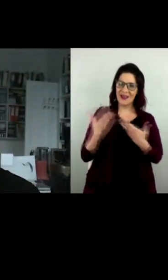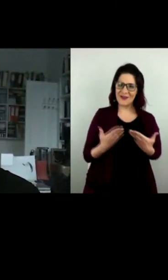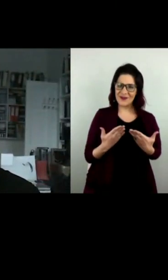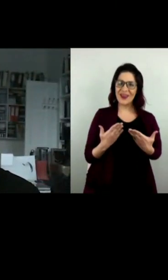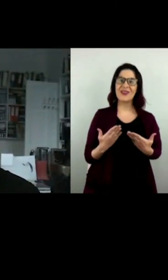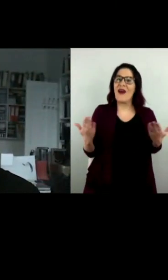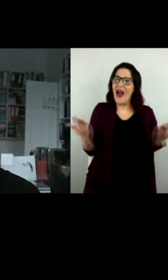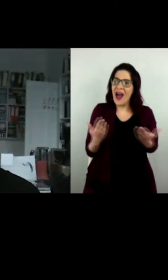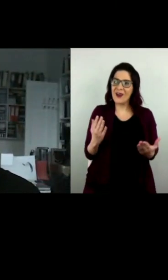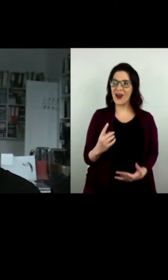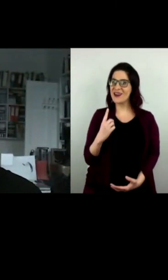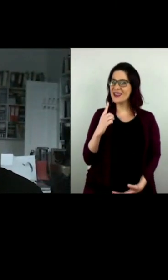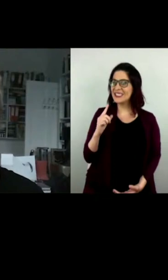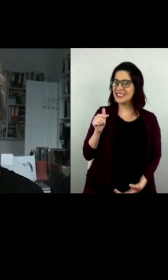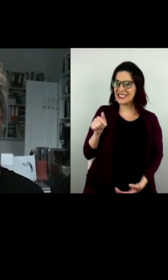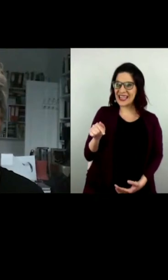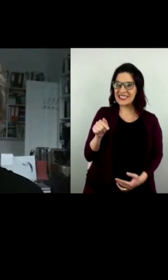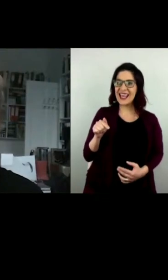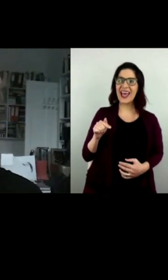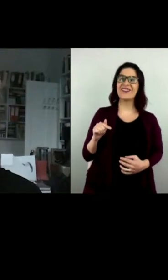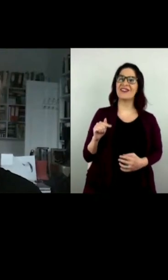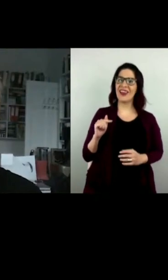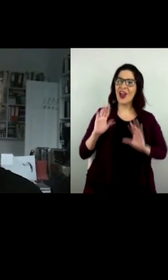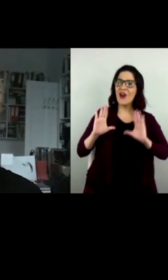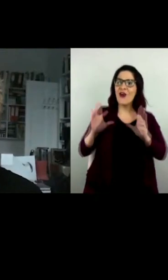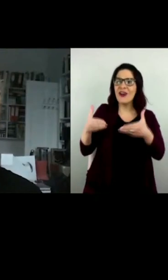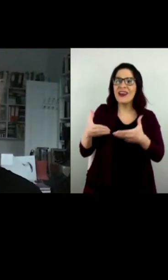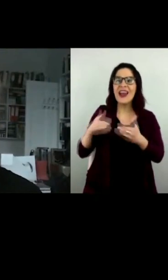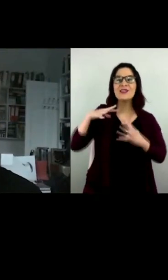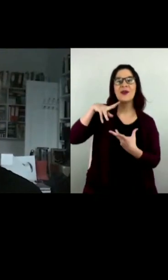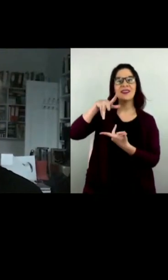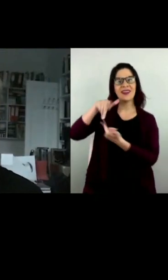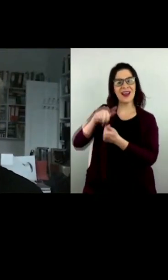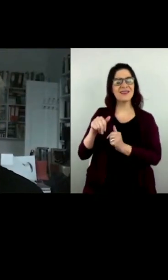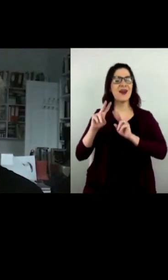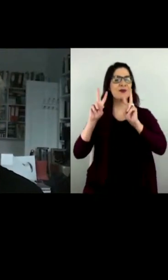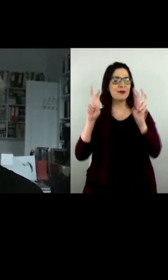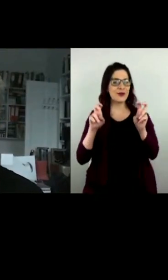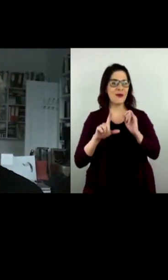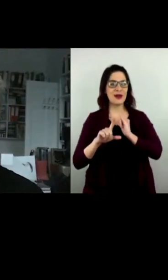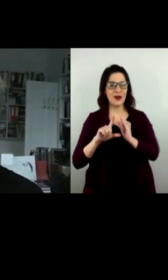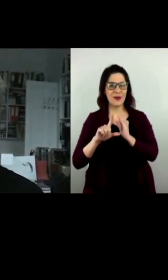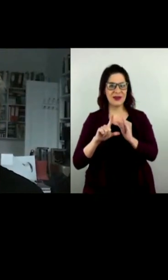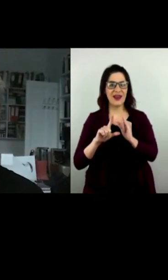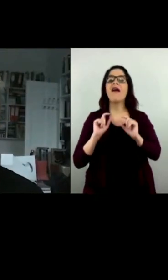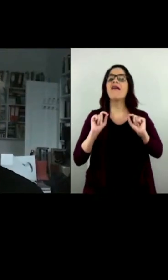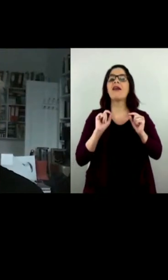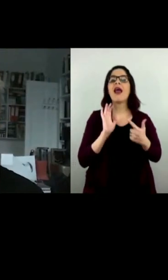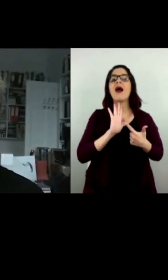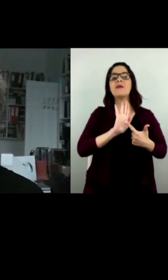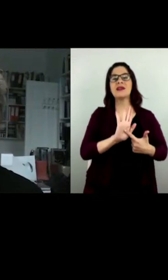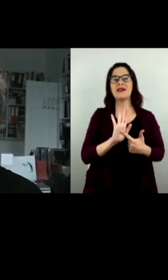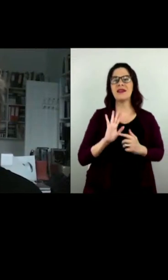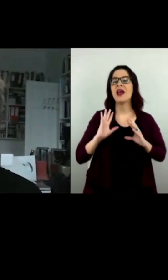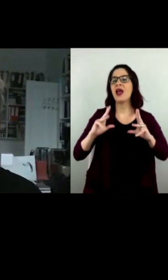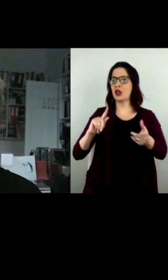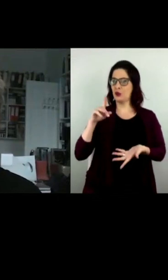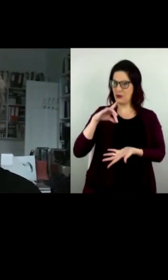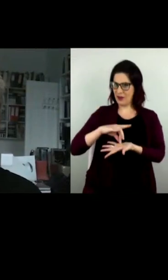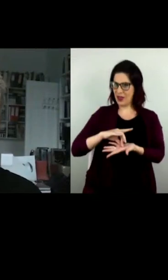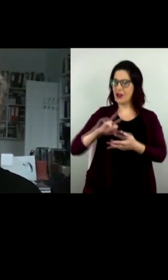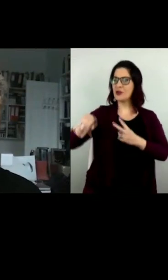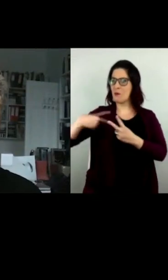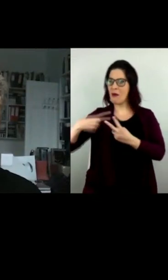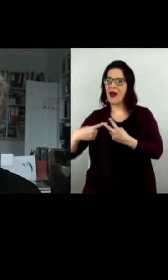17th International Documentary Conference presented by It's All True, É Tudo Verdade, and Itaú Cultural. We